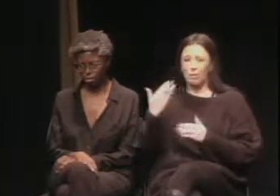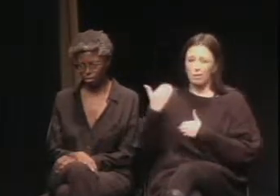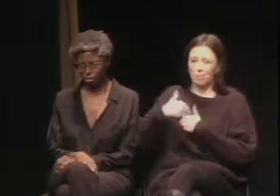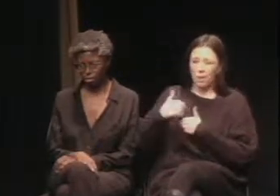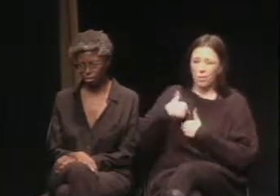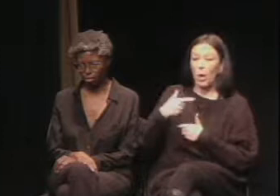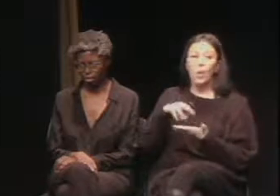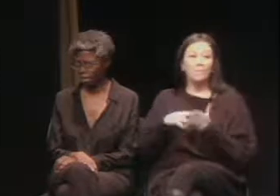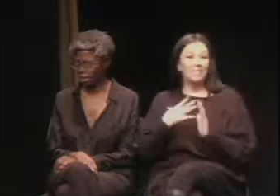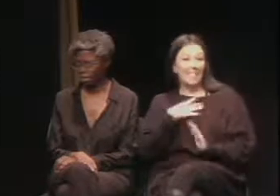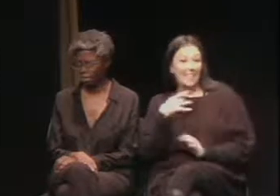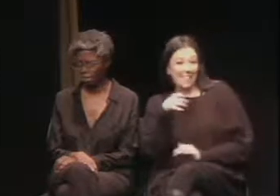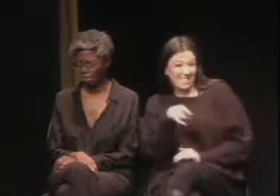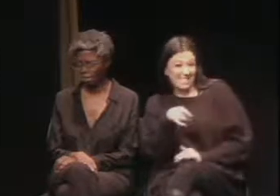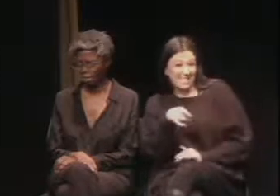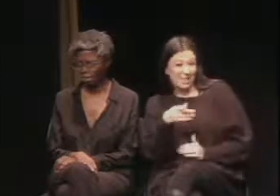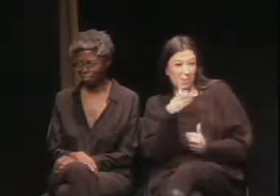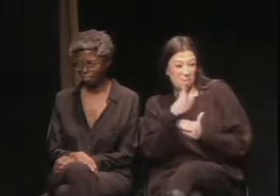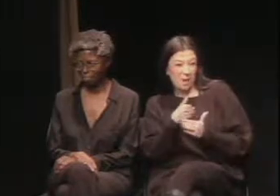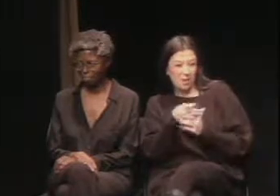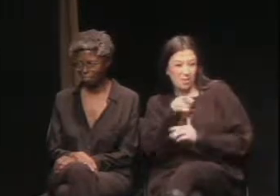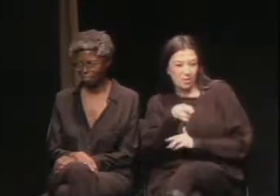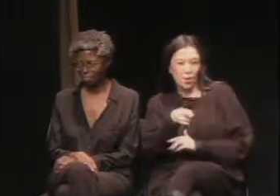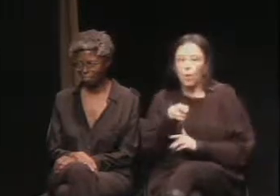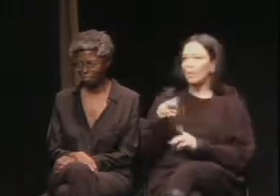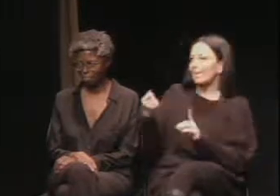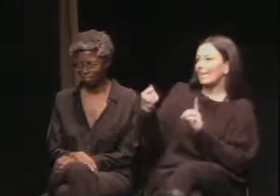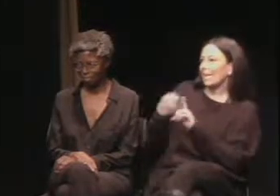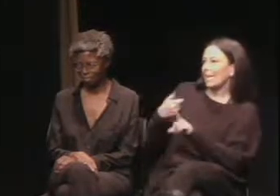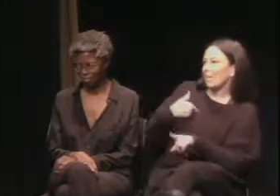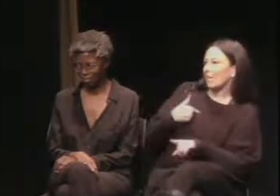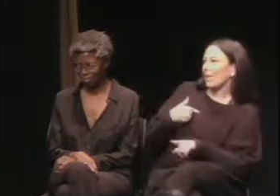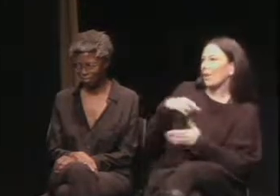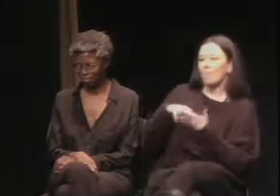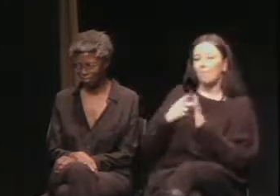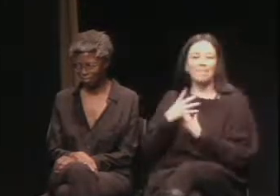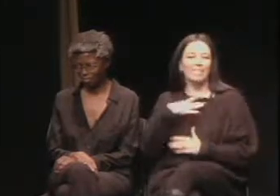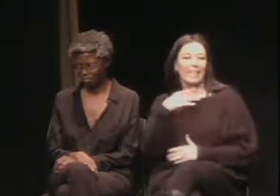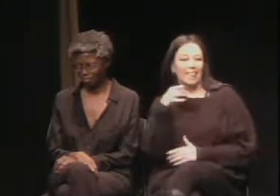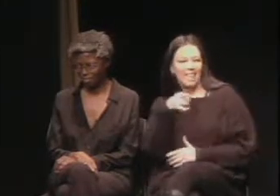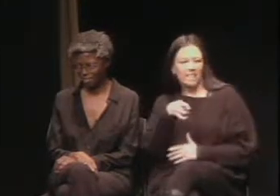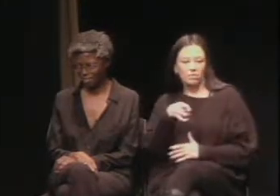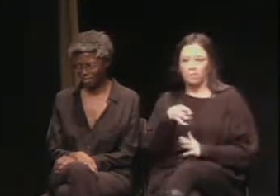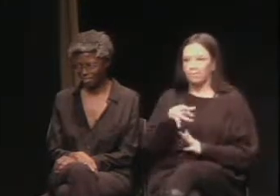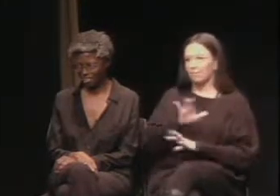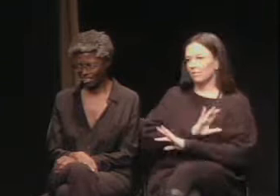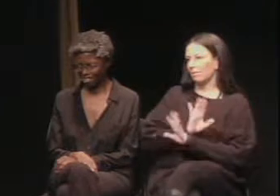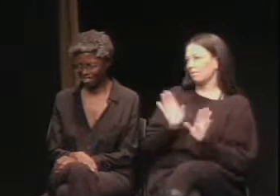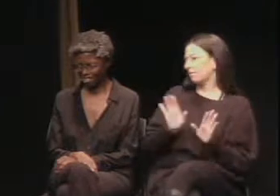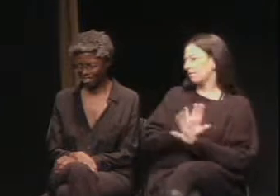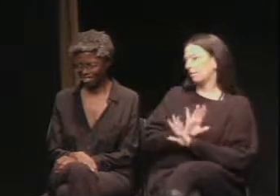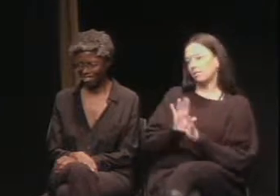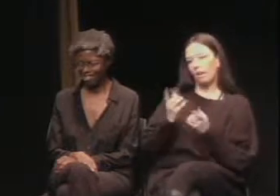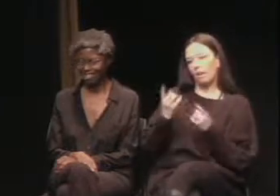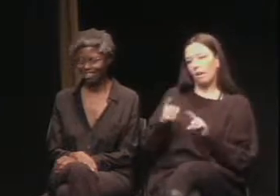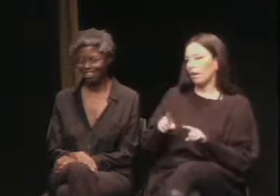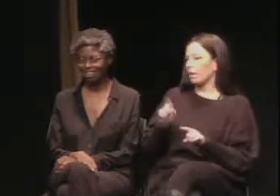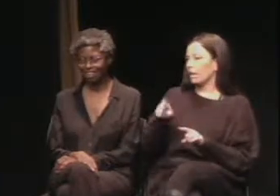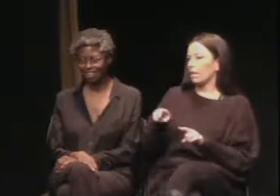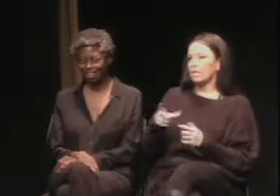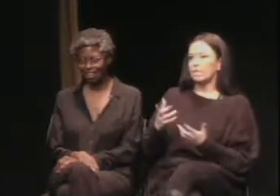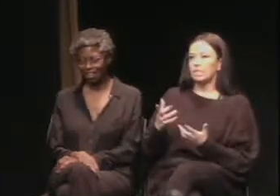you. Yeah. Mm-hmm. So-and-so hit me. Oh, he likes you. Uh-huh. You know, so part of what has to happen is us